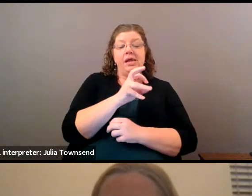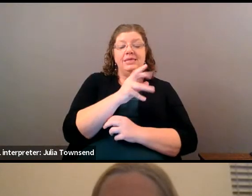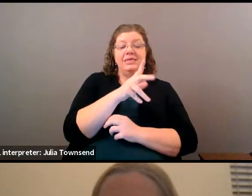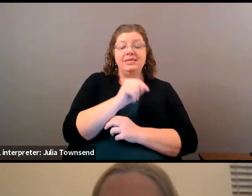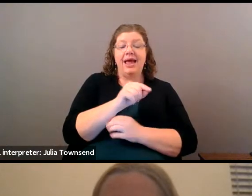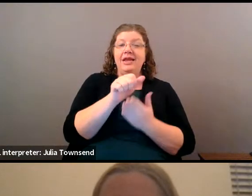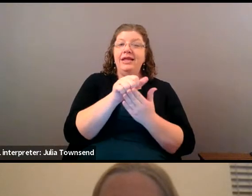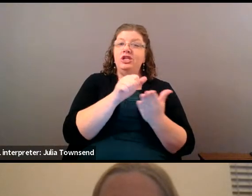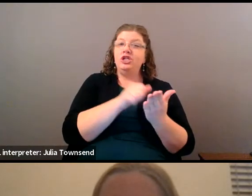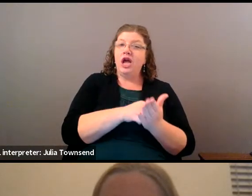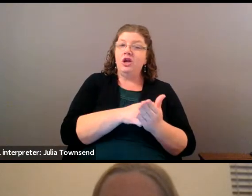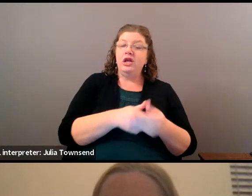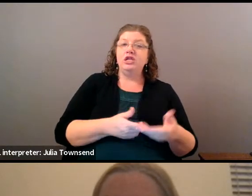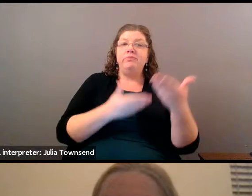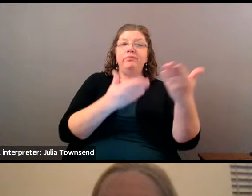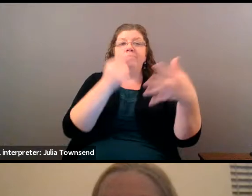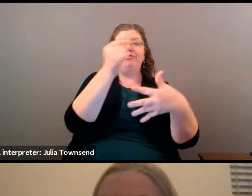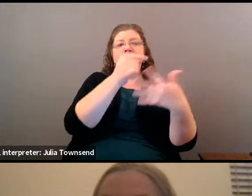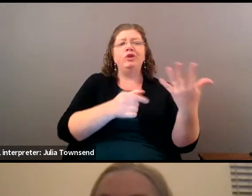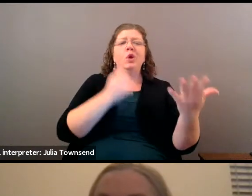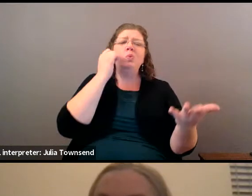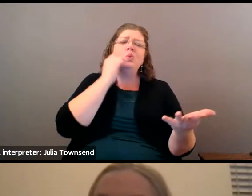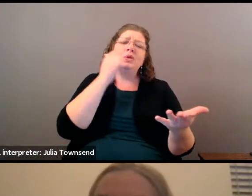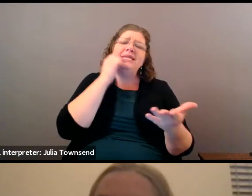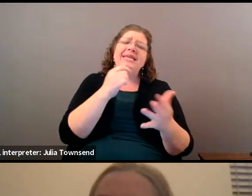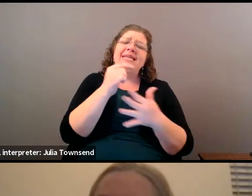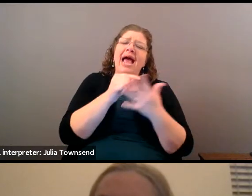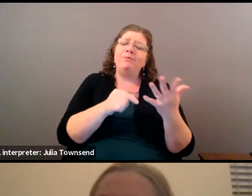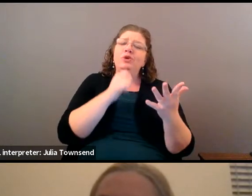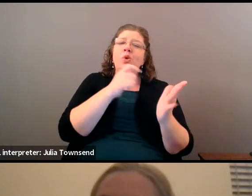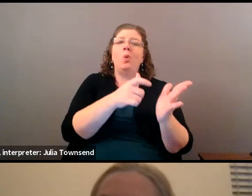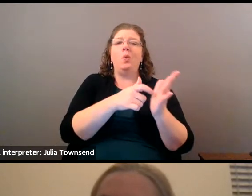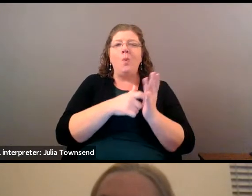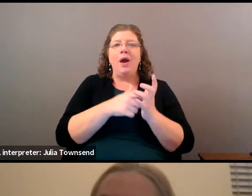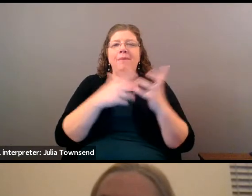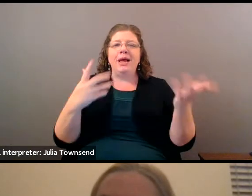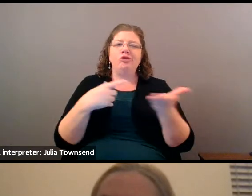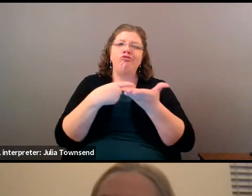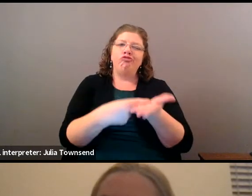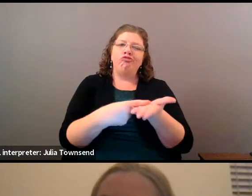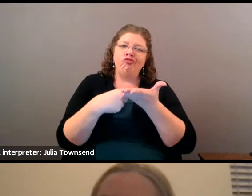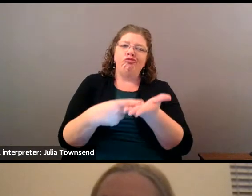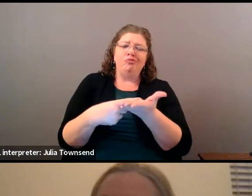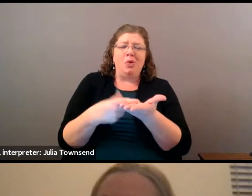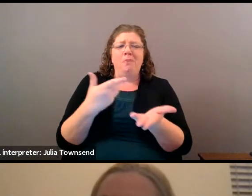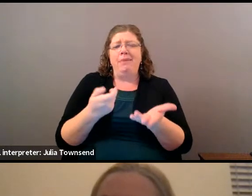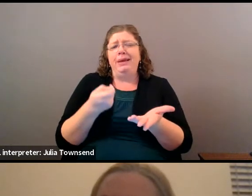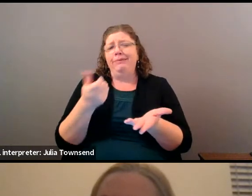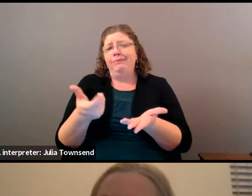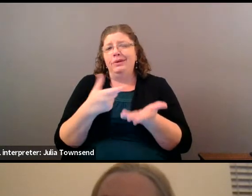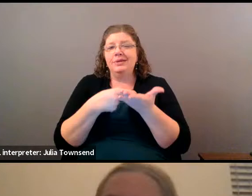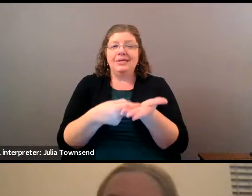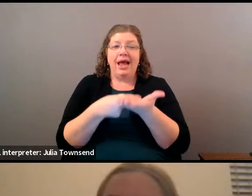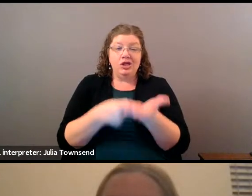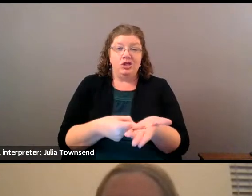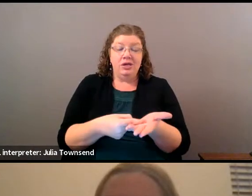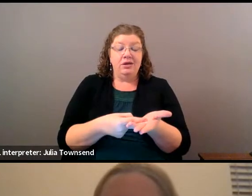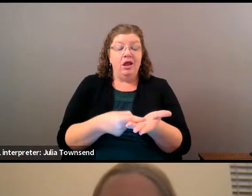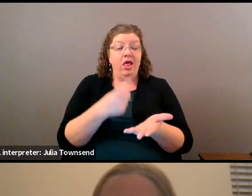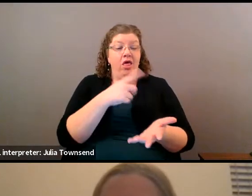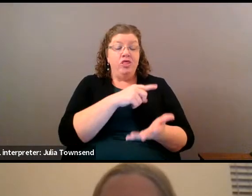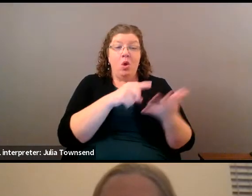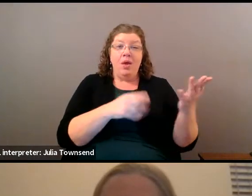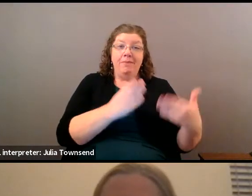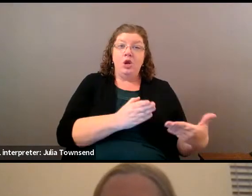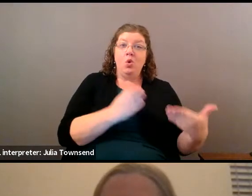opportunity to approve items that are routine and do not require much, if any, discussion, and they have been recommended for approval